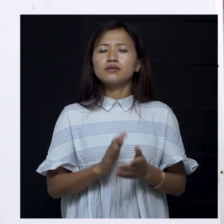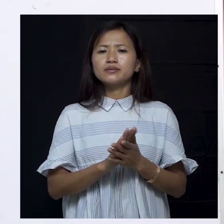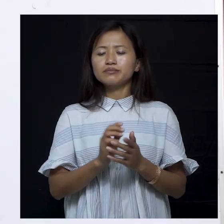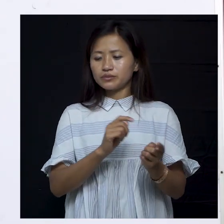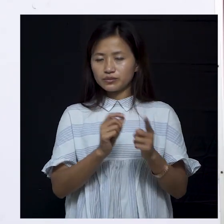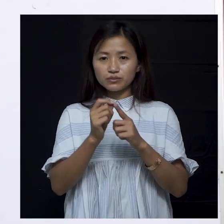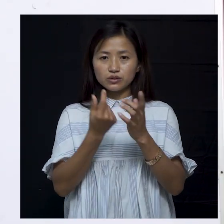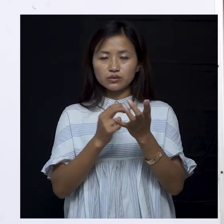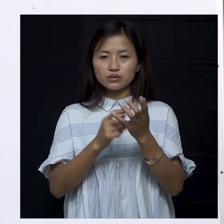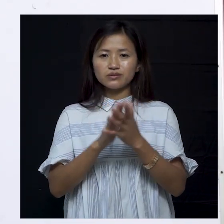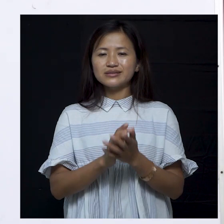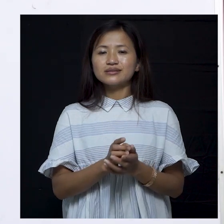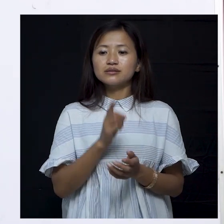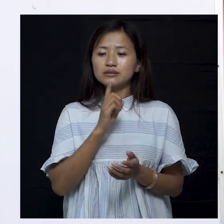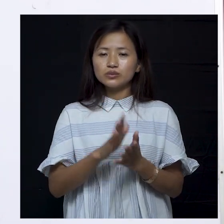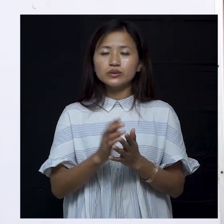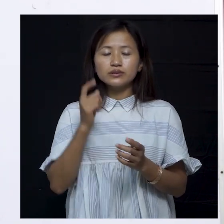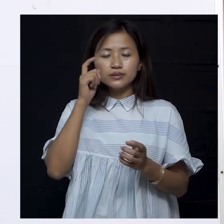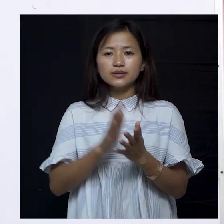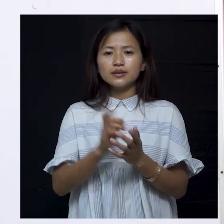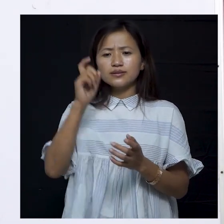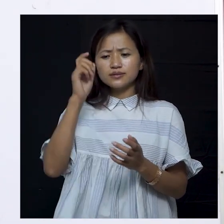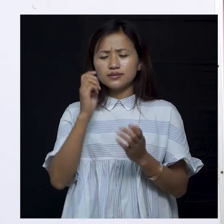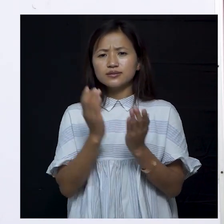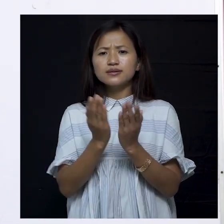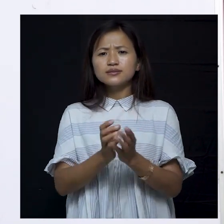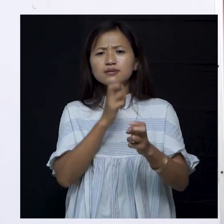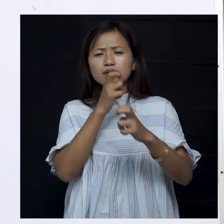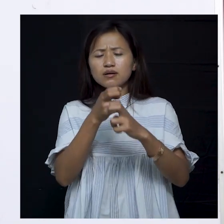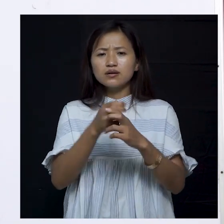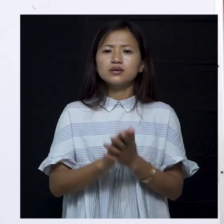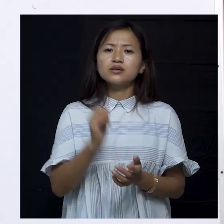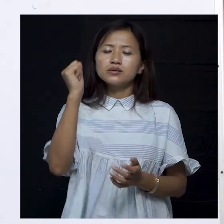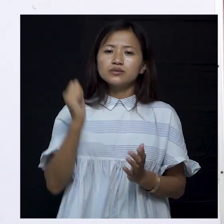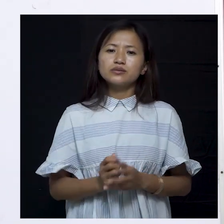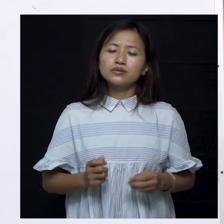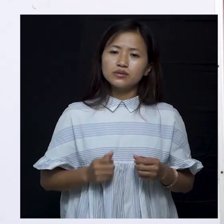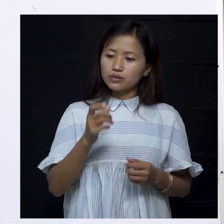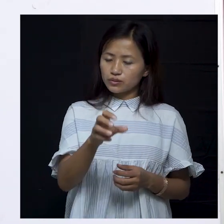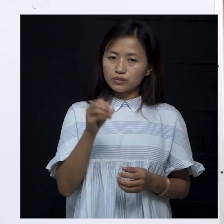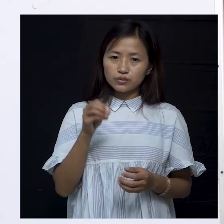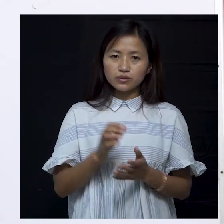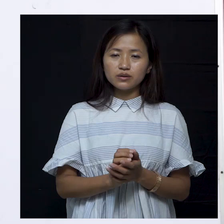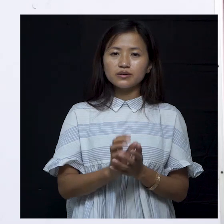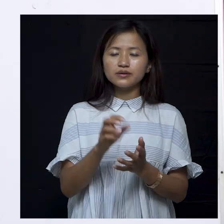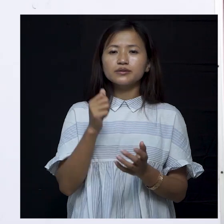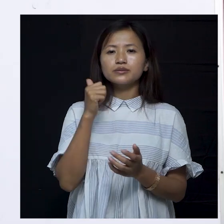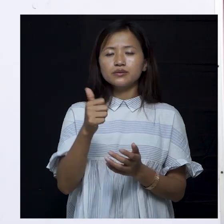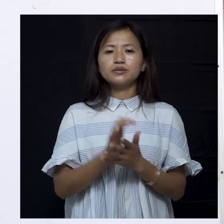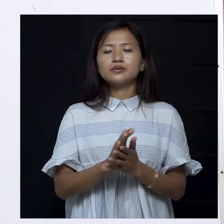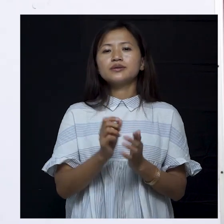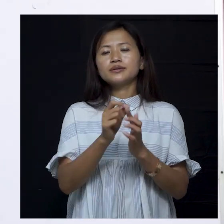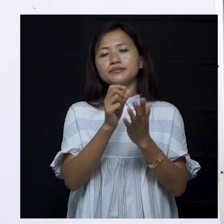here would mean for a reason. I studied hard so that I would get a good grade and